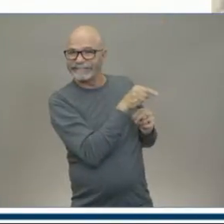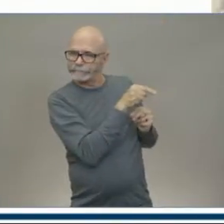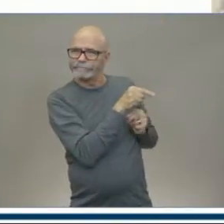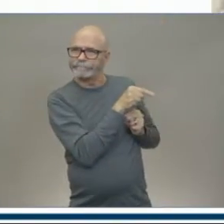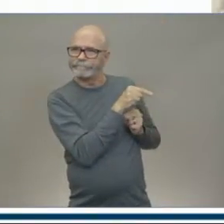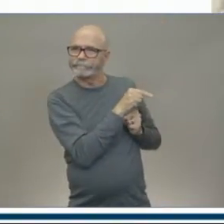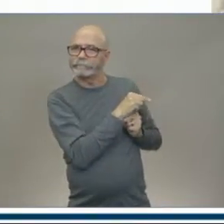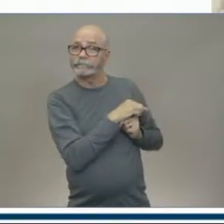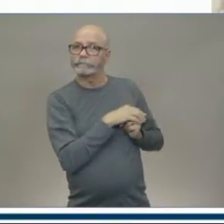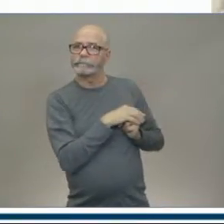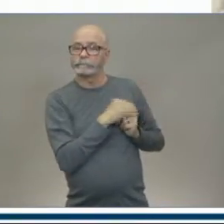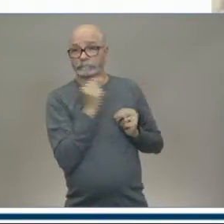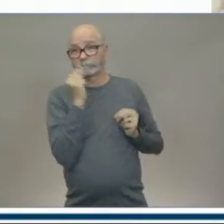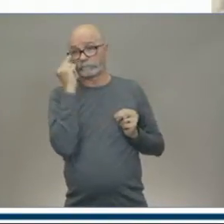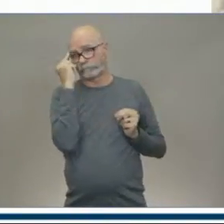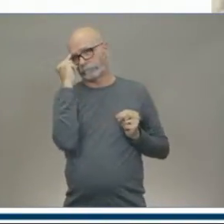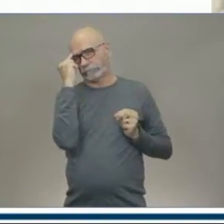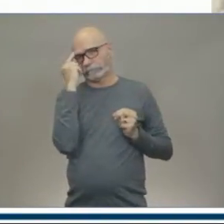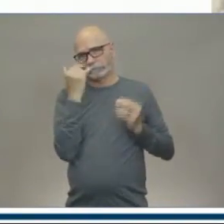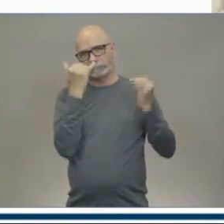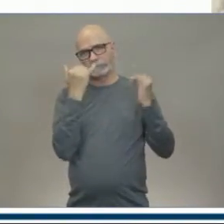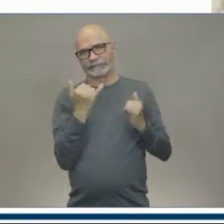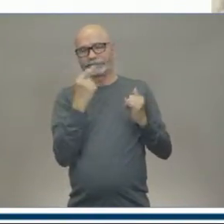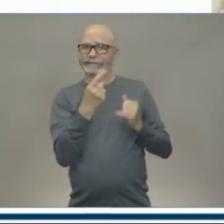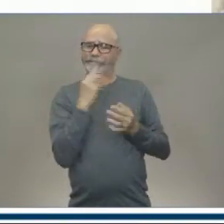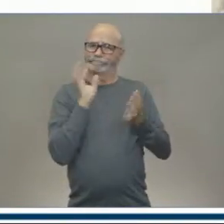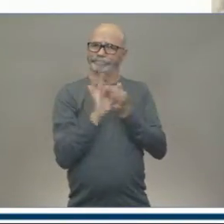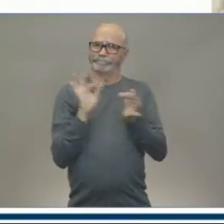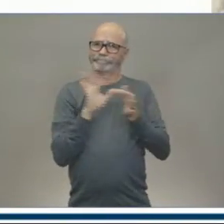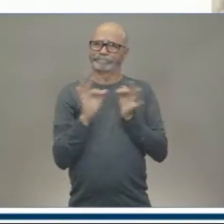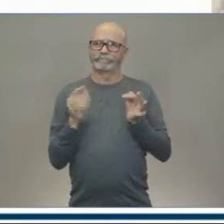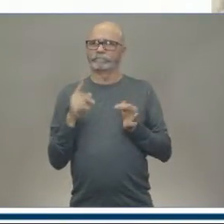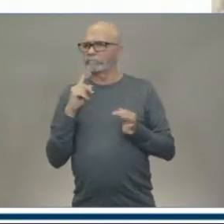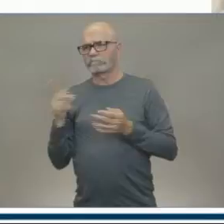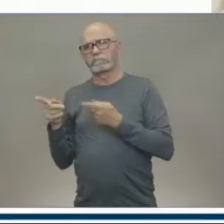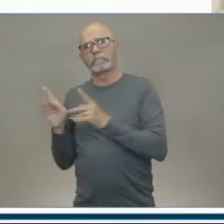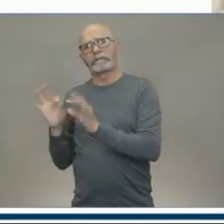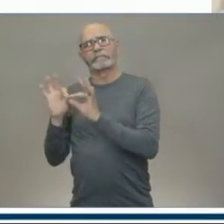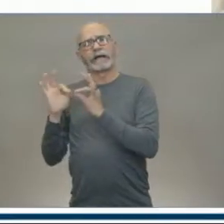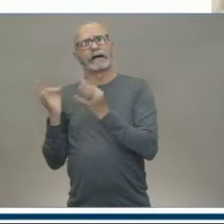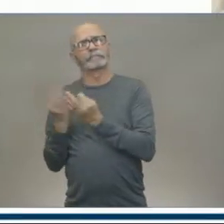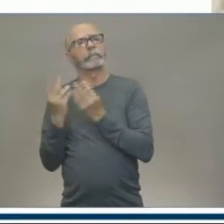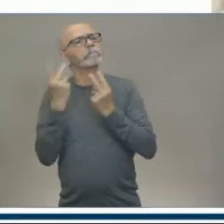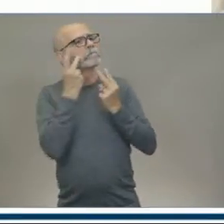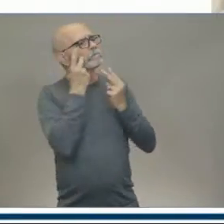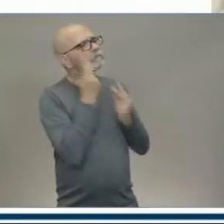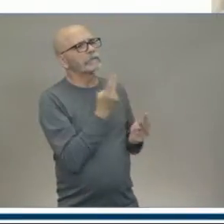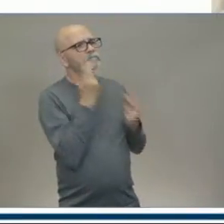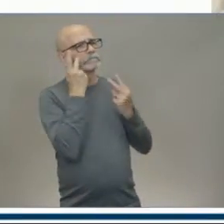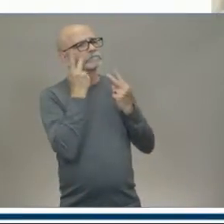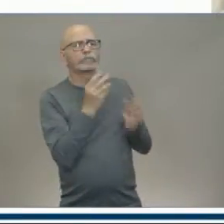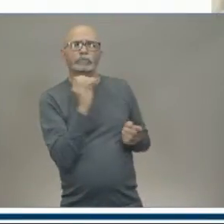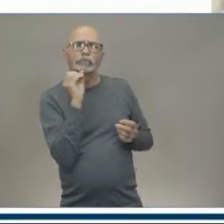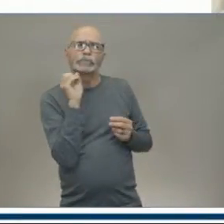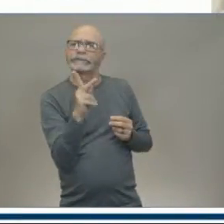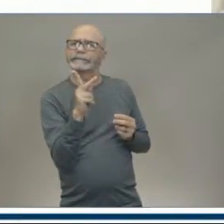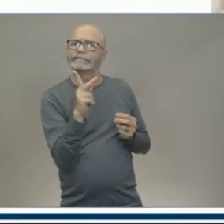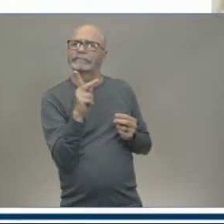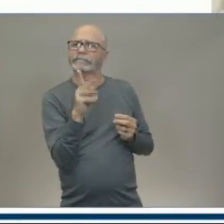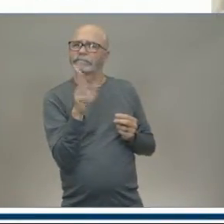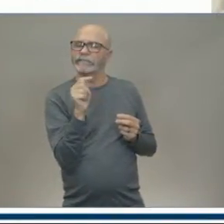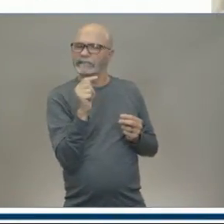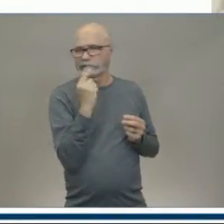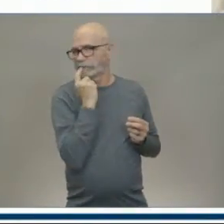hear from you what your rationale is for continuing to allow people into long-term care homes